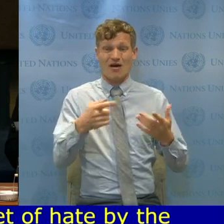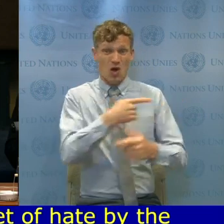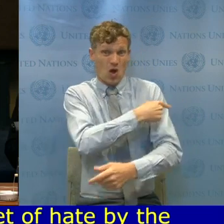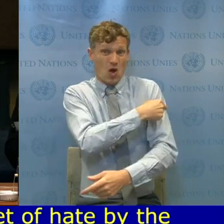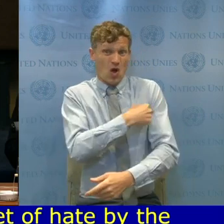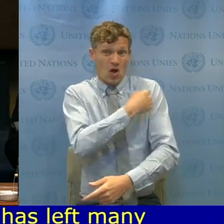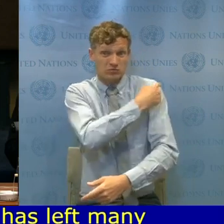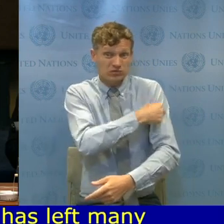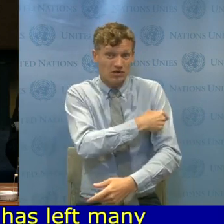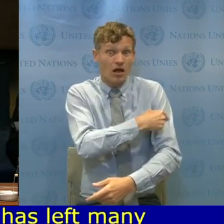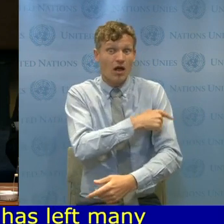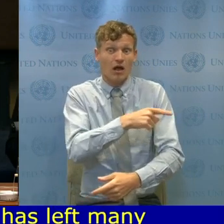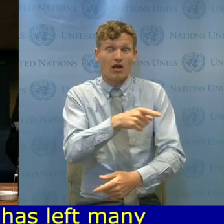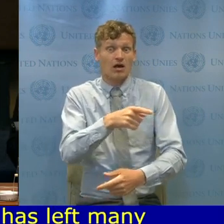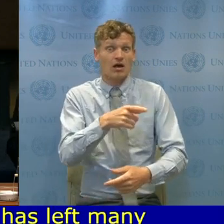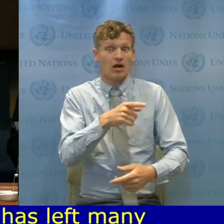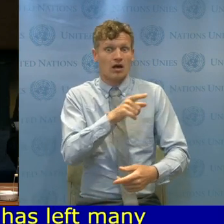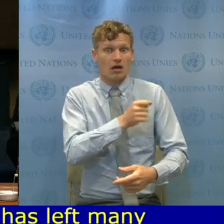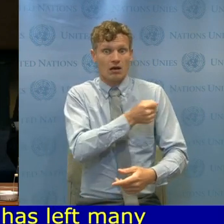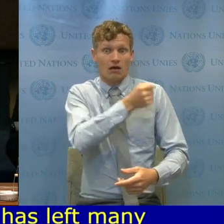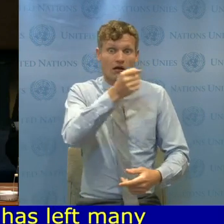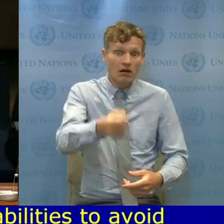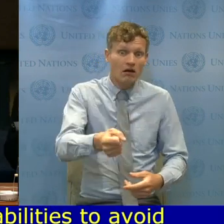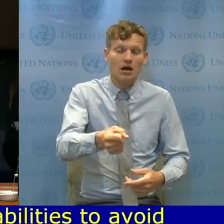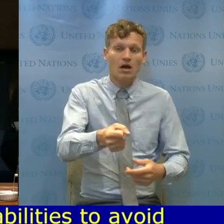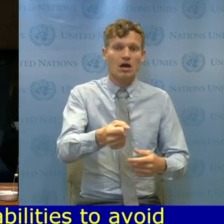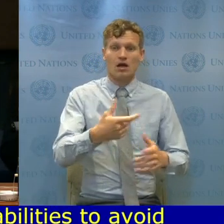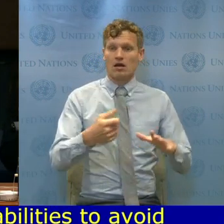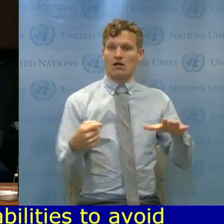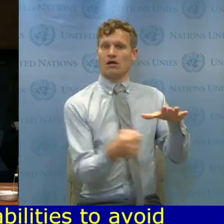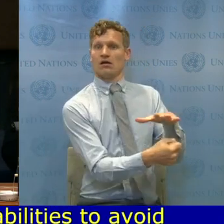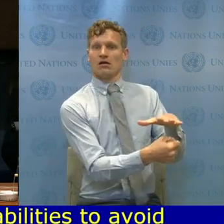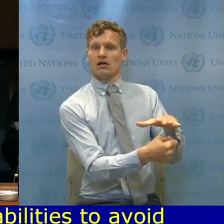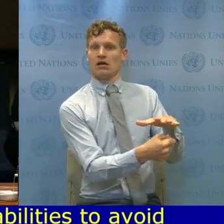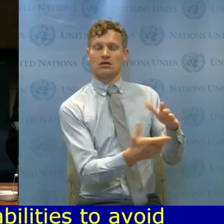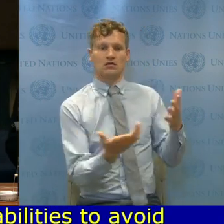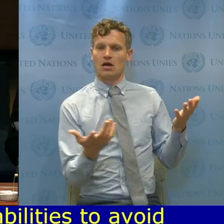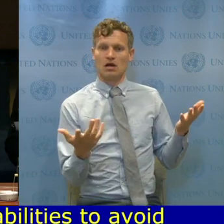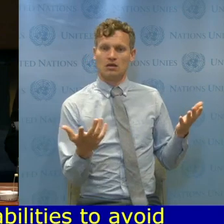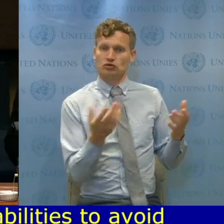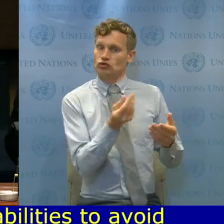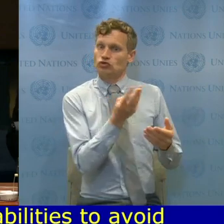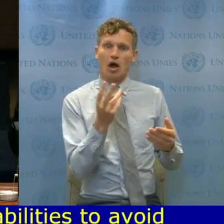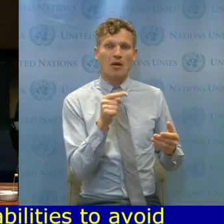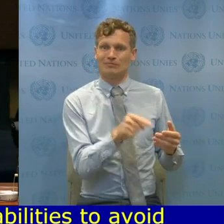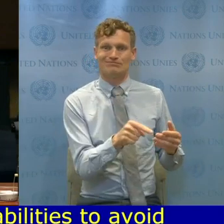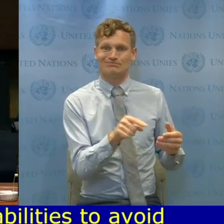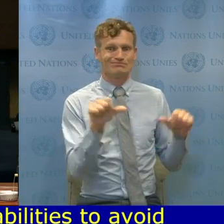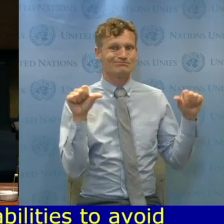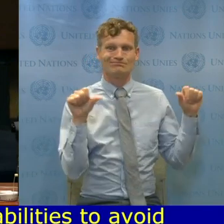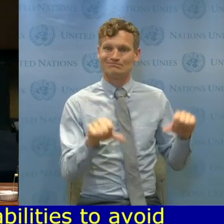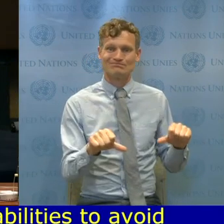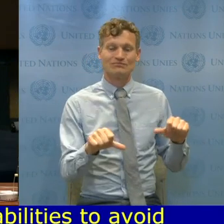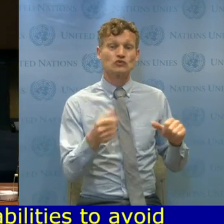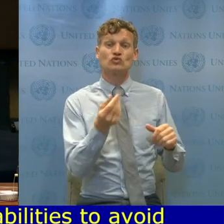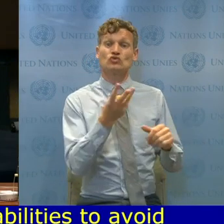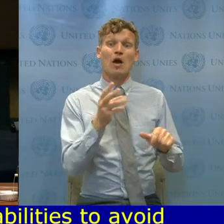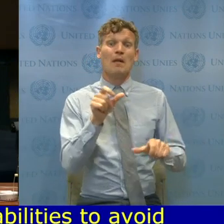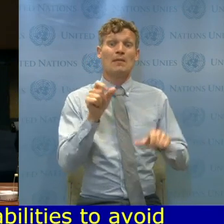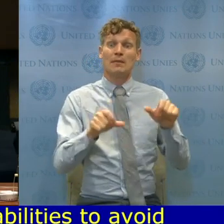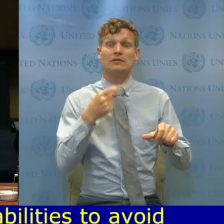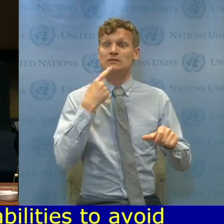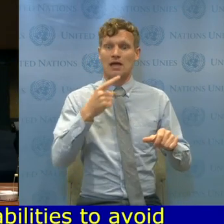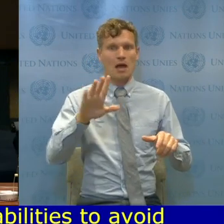losing their chance at early diagnosis and treatment. As a result, some people have even advocated increasing